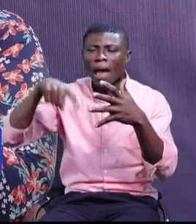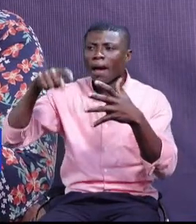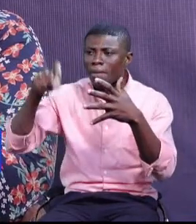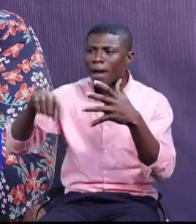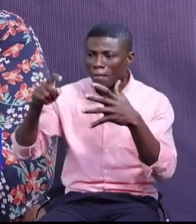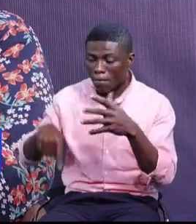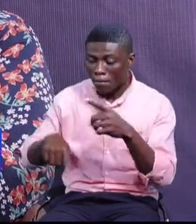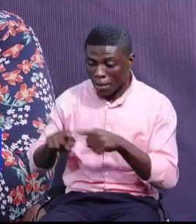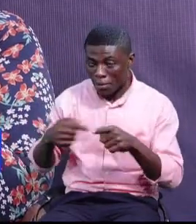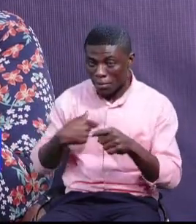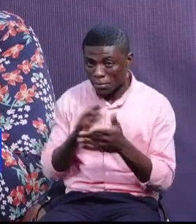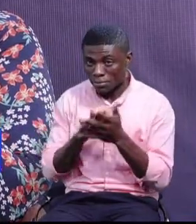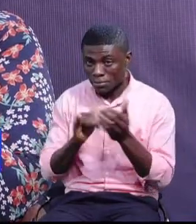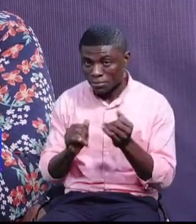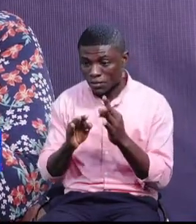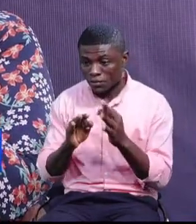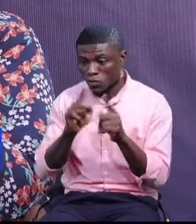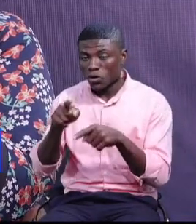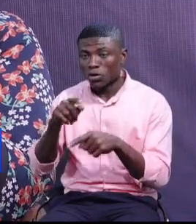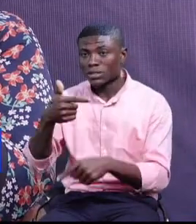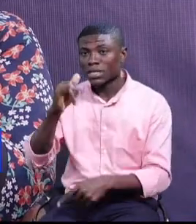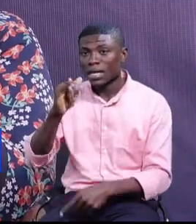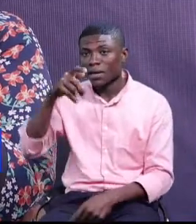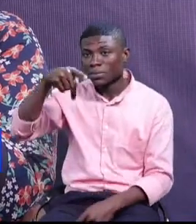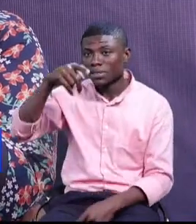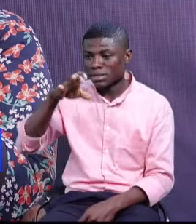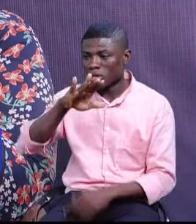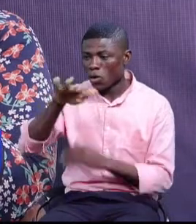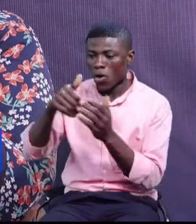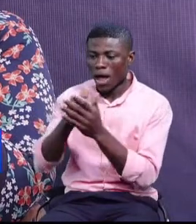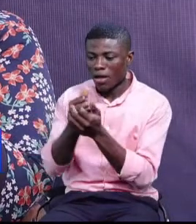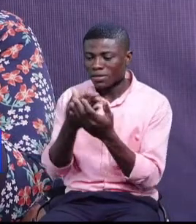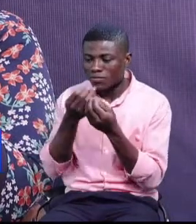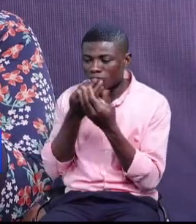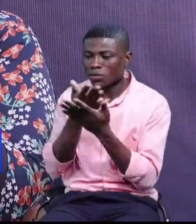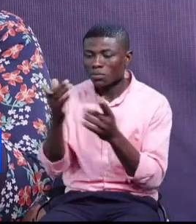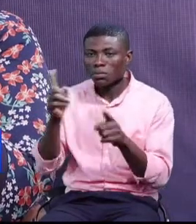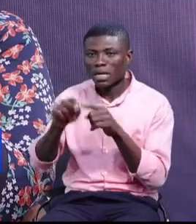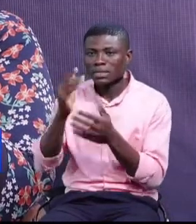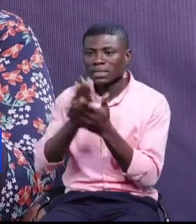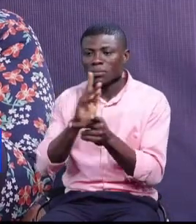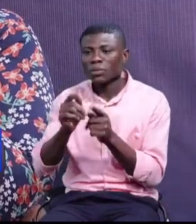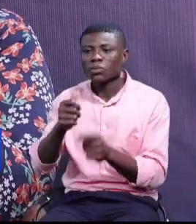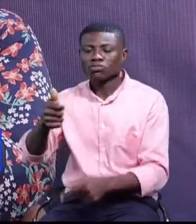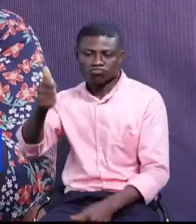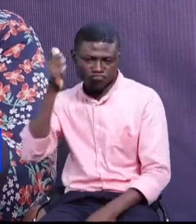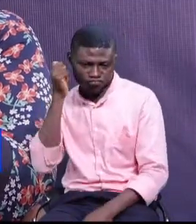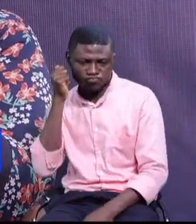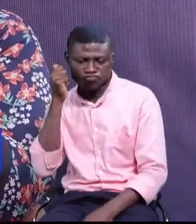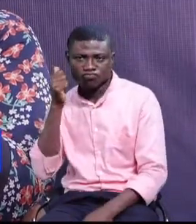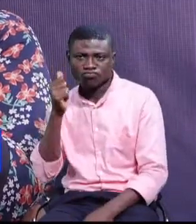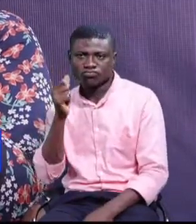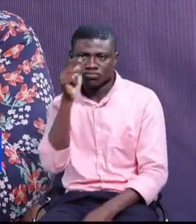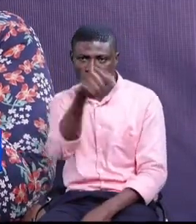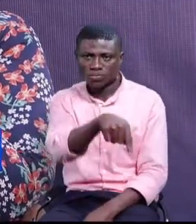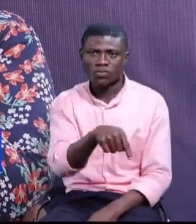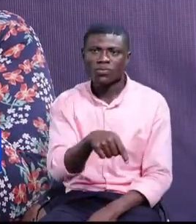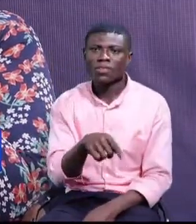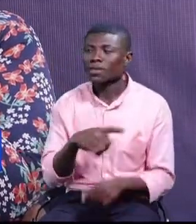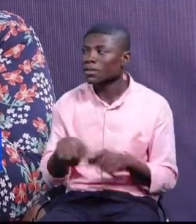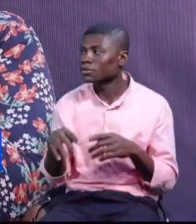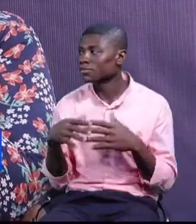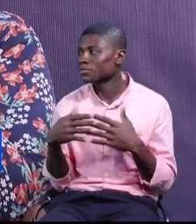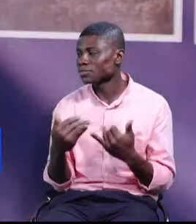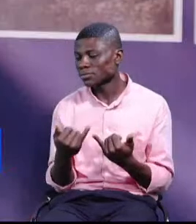But I believe if you go to the GIPC, you get all that. But some investors do not know. But then we will get there. Okay, so